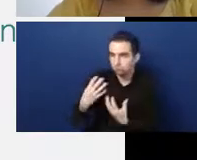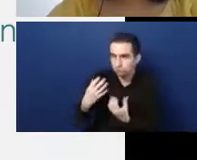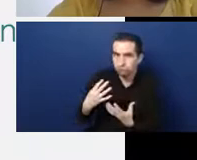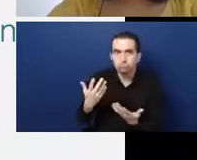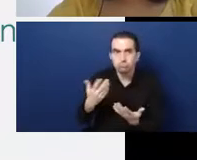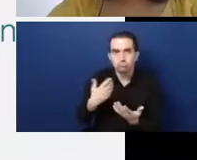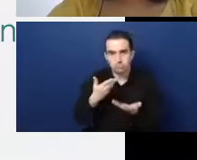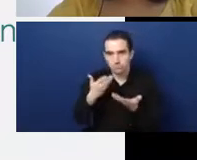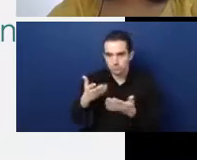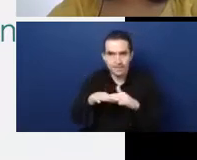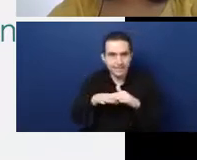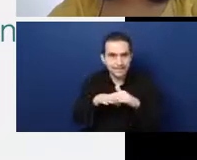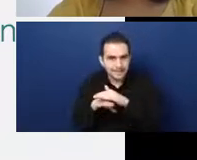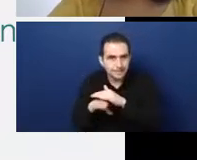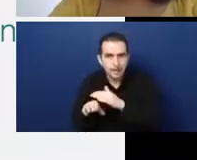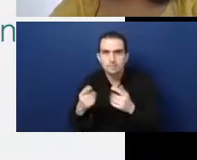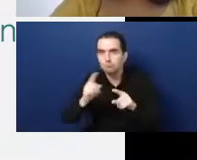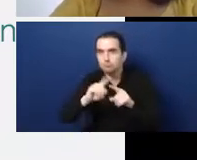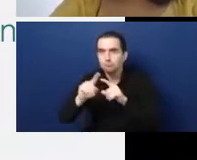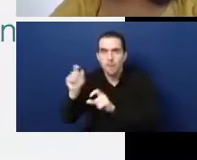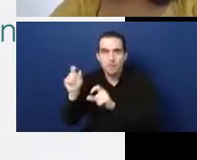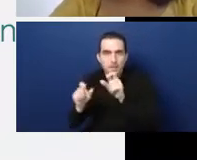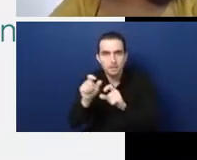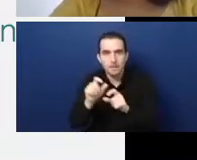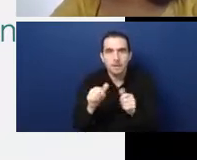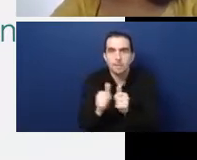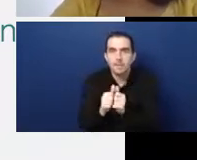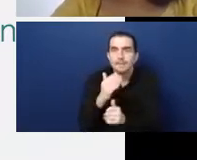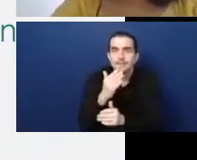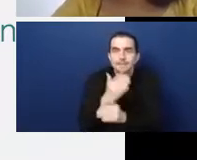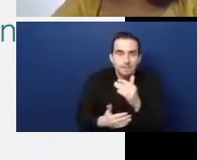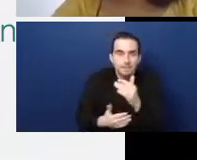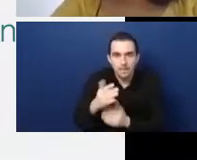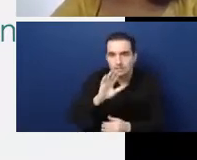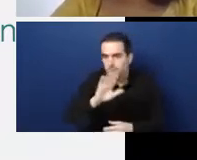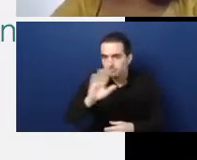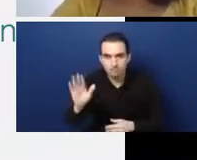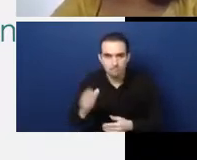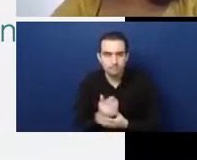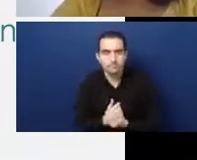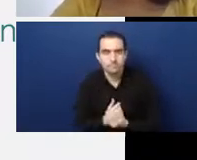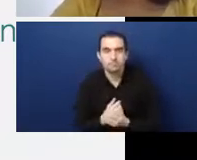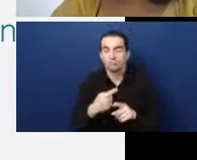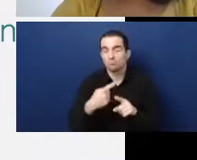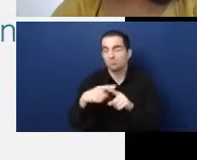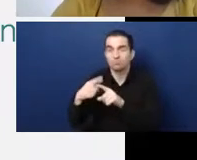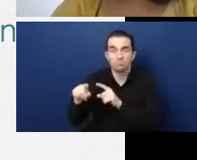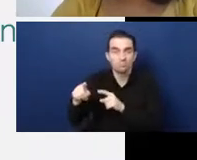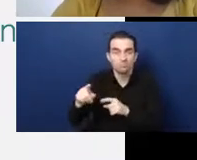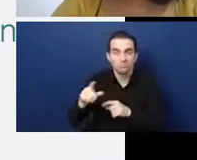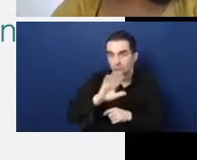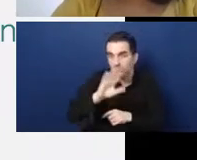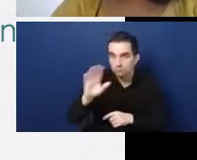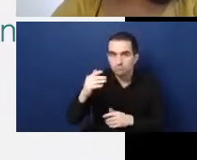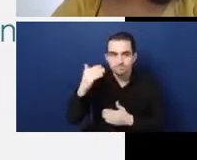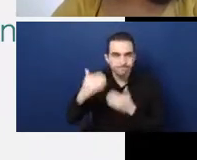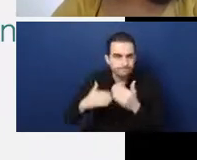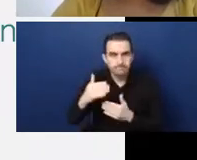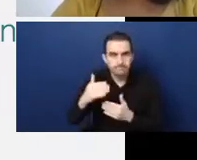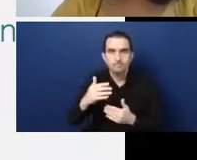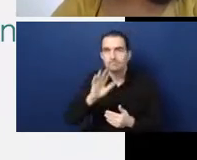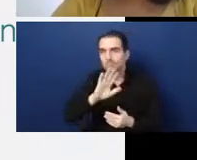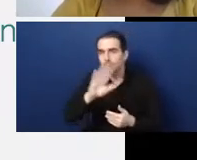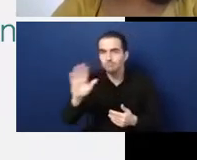Each country also has a context mapping. The context mapping is a mapping of all